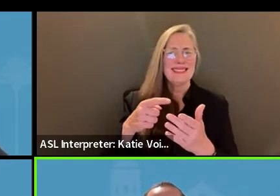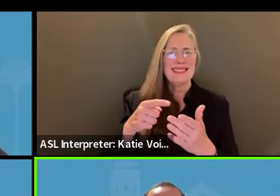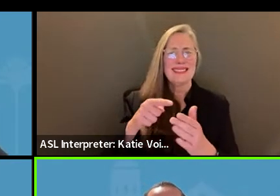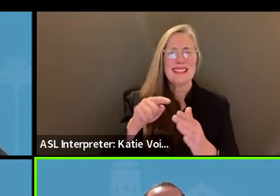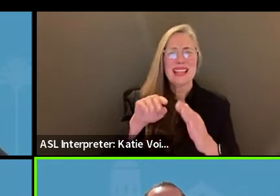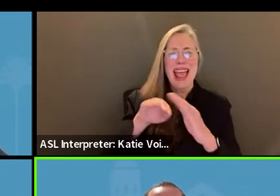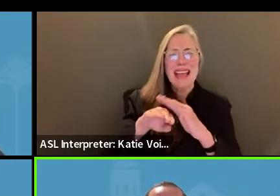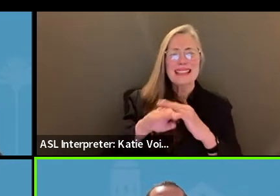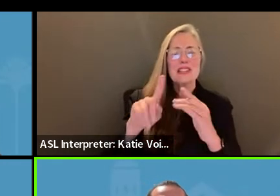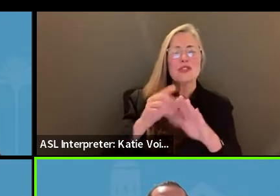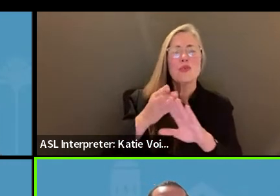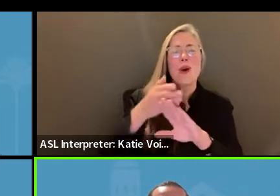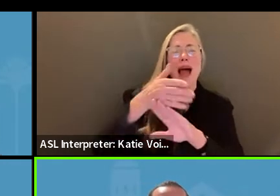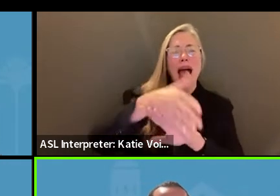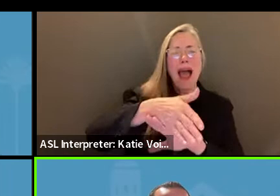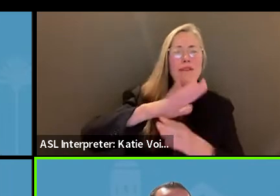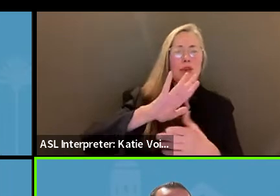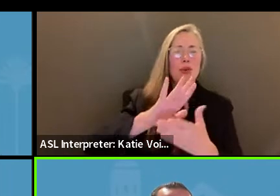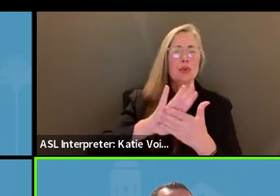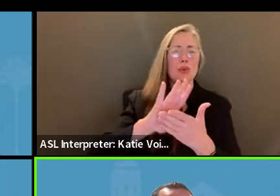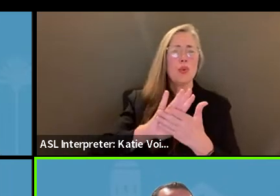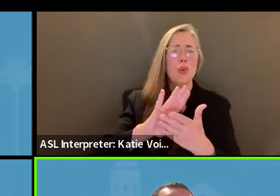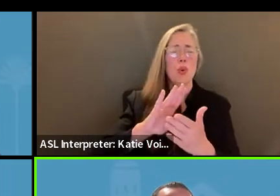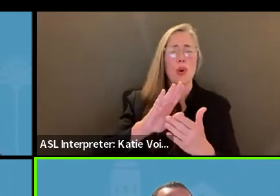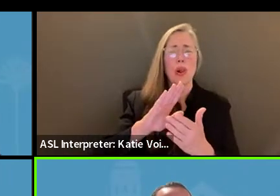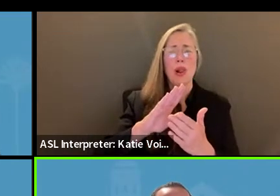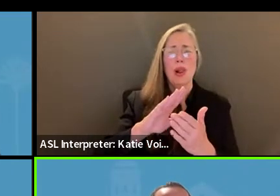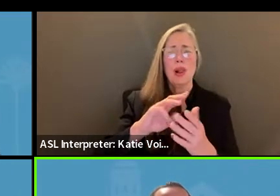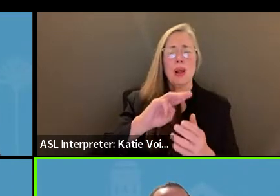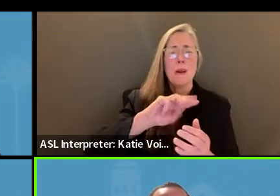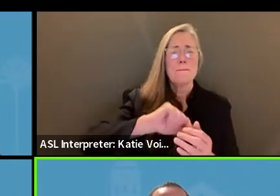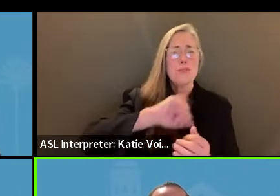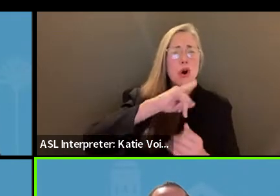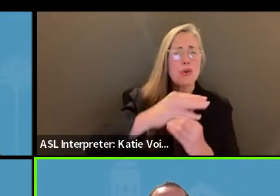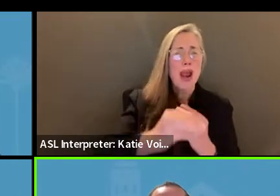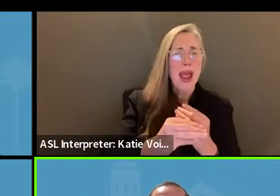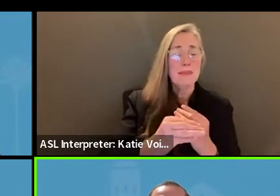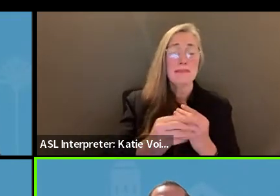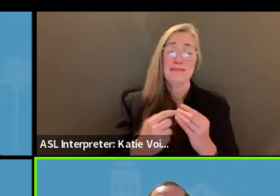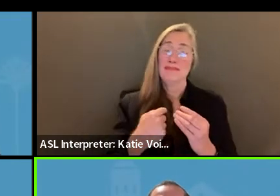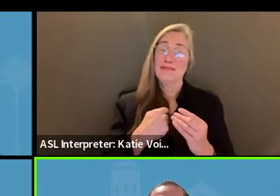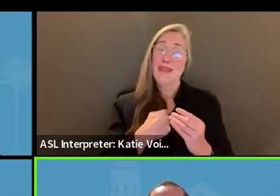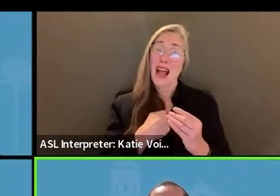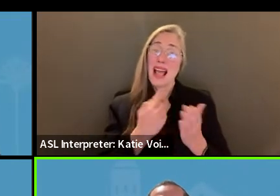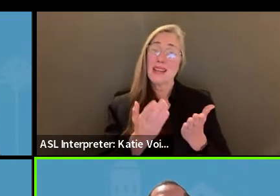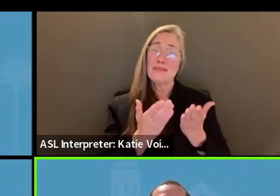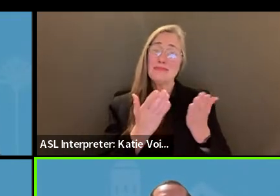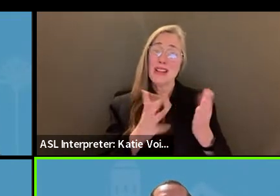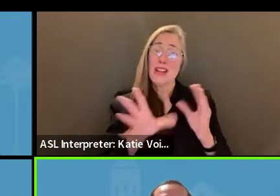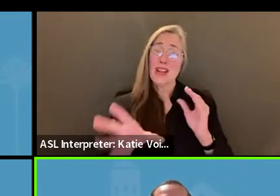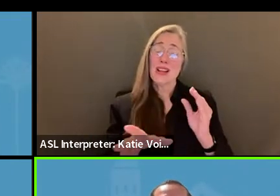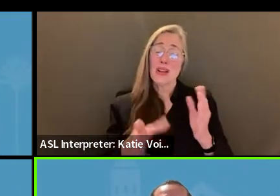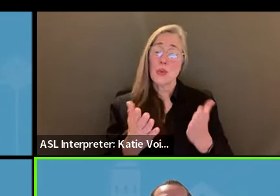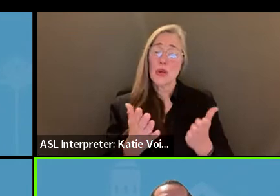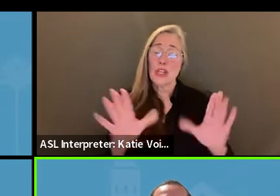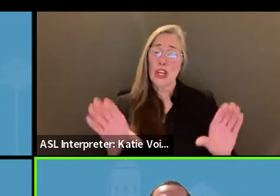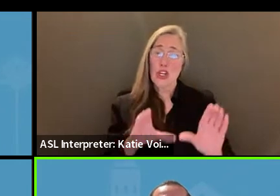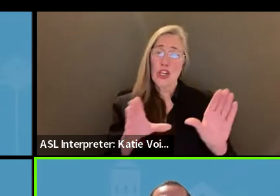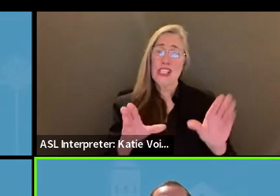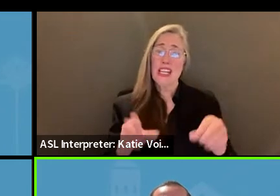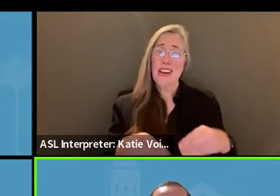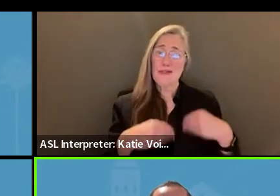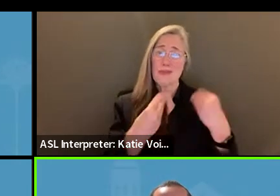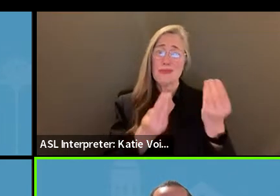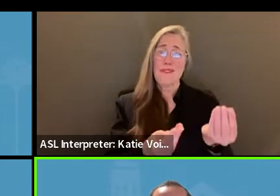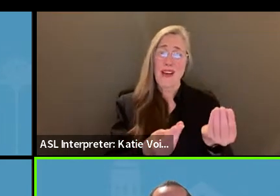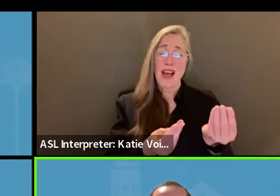after-school programming. And one thing I would like to encourage us to do is look at providing, if we can't work it